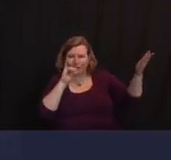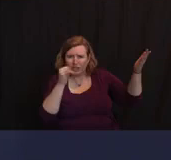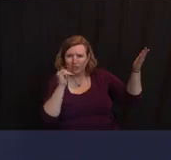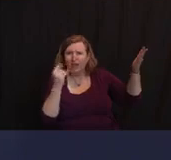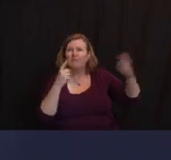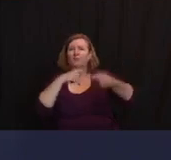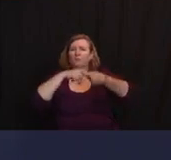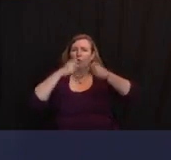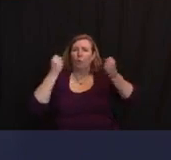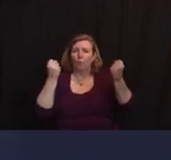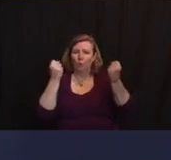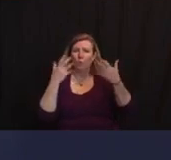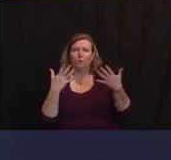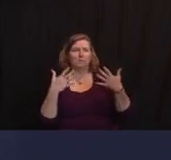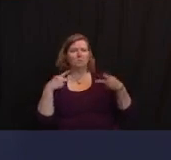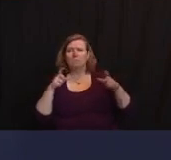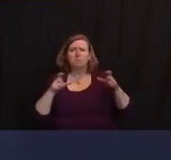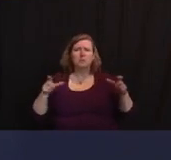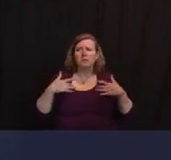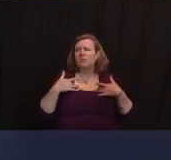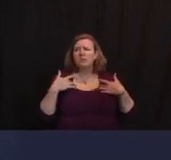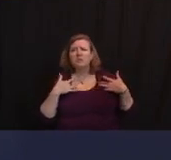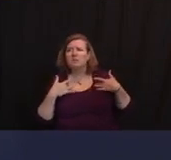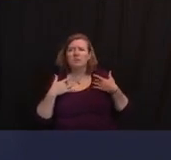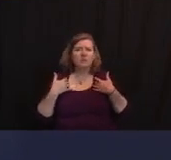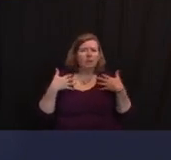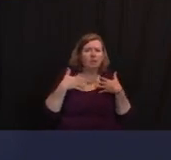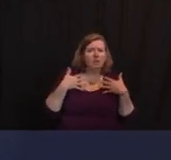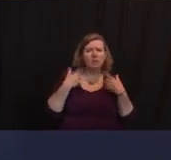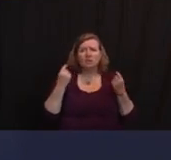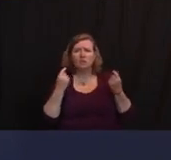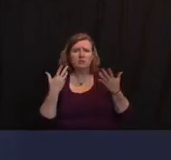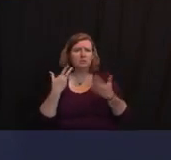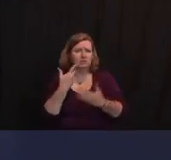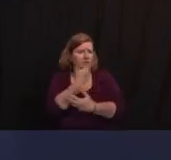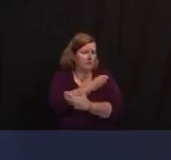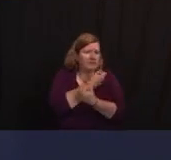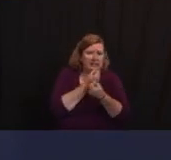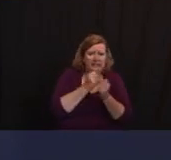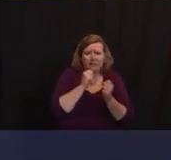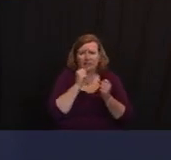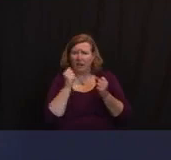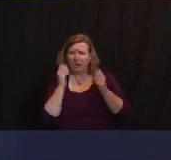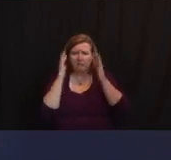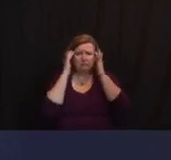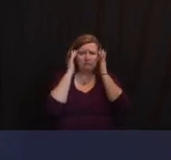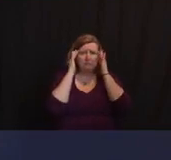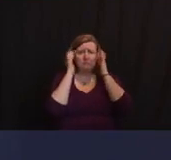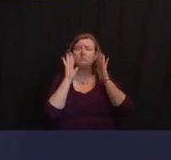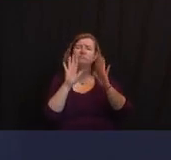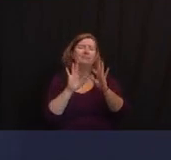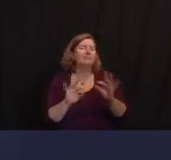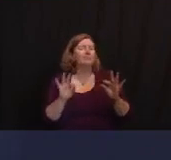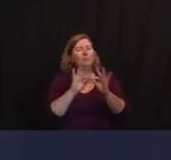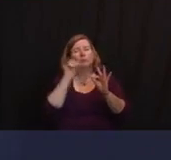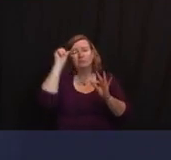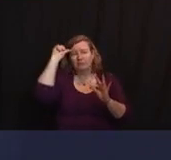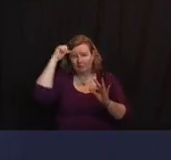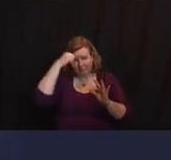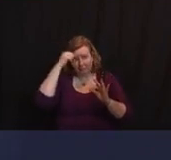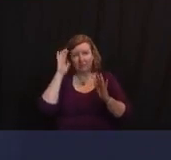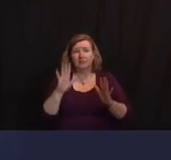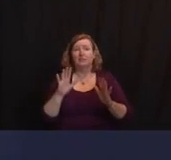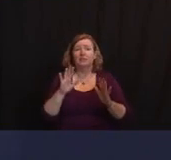some concerns about receiving COVID-19 vaccine overall. It's important to remember that your risk of